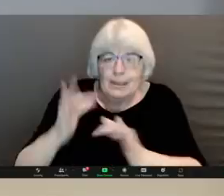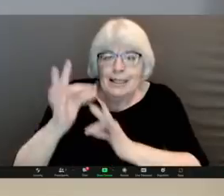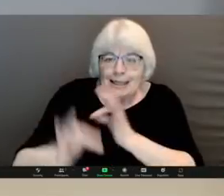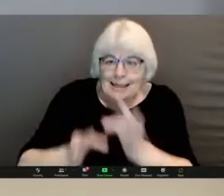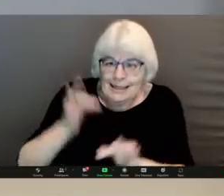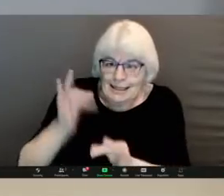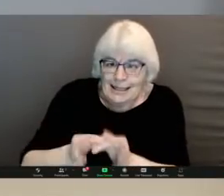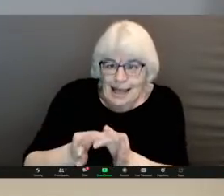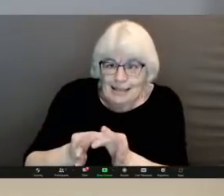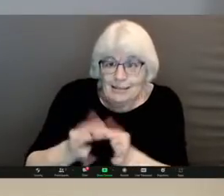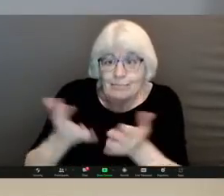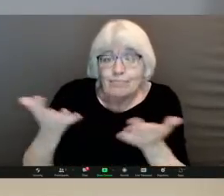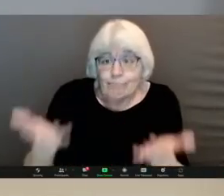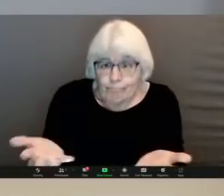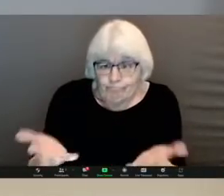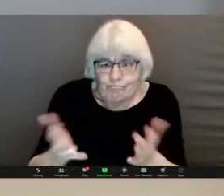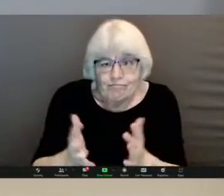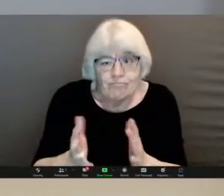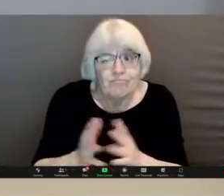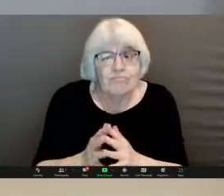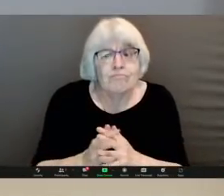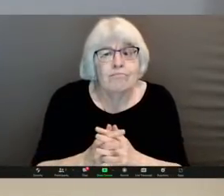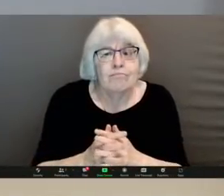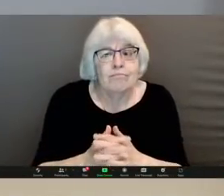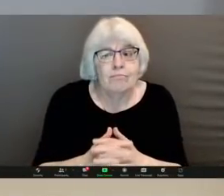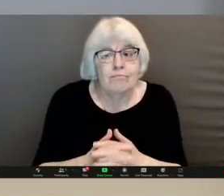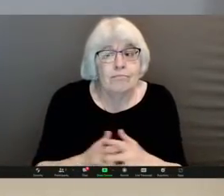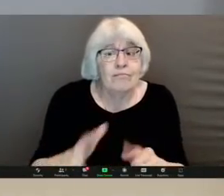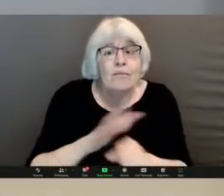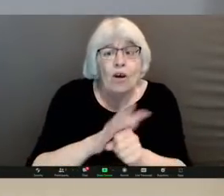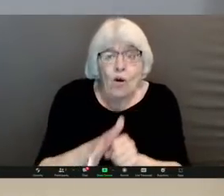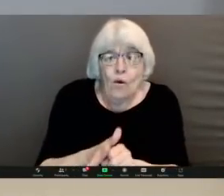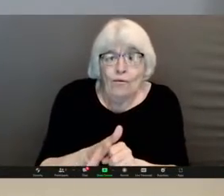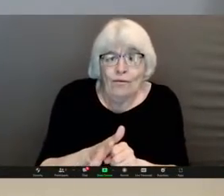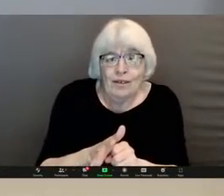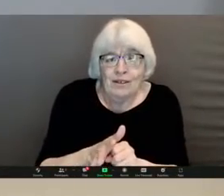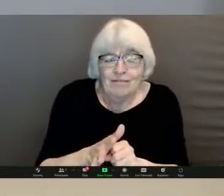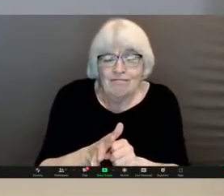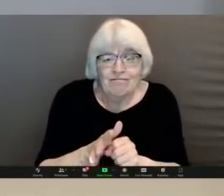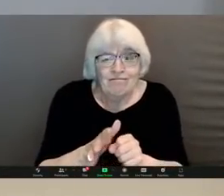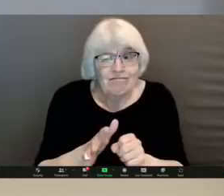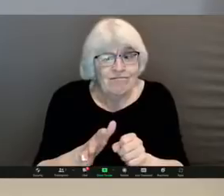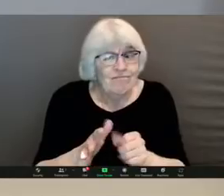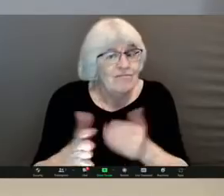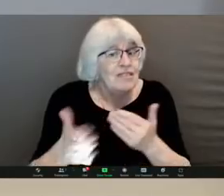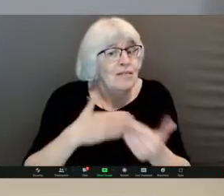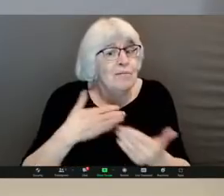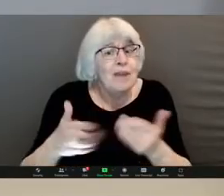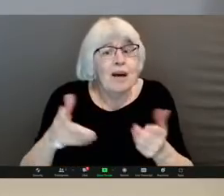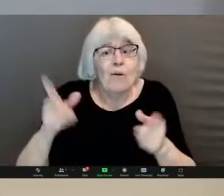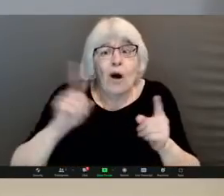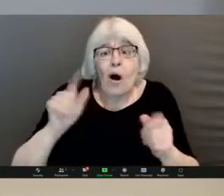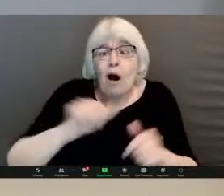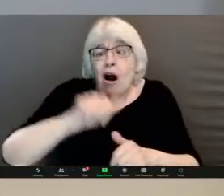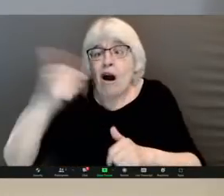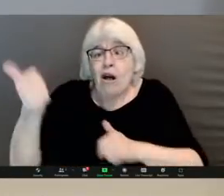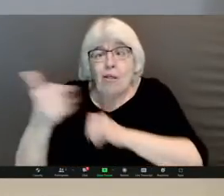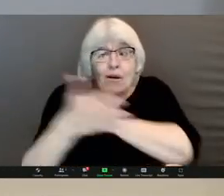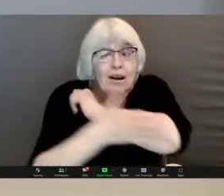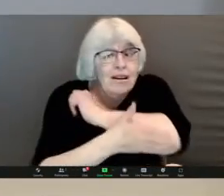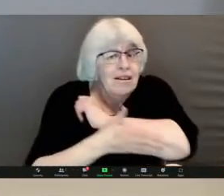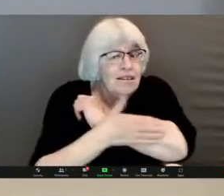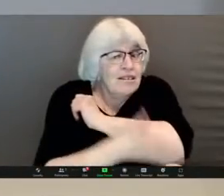virus is the same whether it's coming in from international or other parts of this country, and we're seeing increasing rates in other parts of the country as